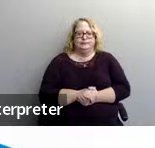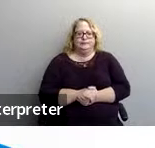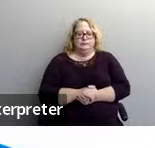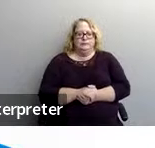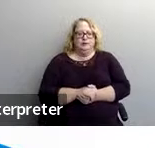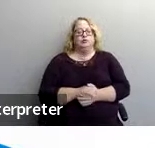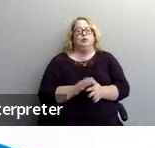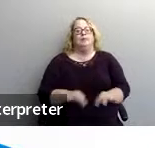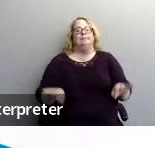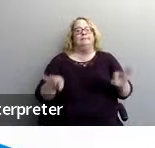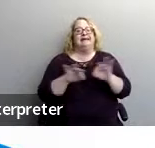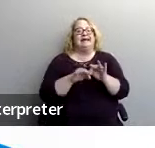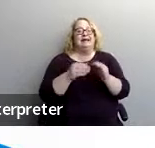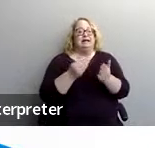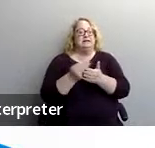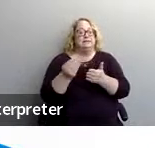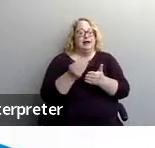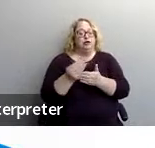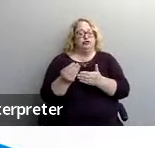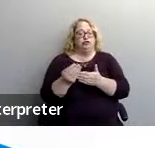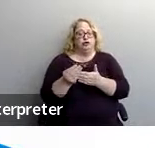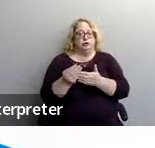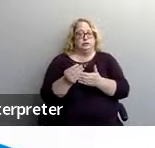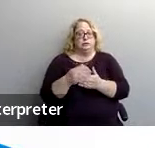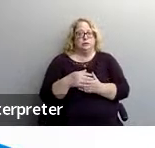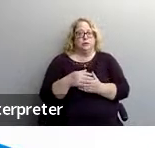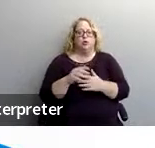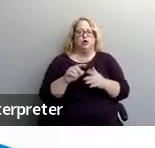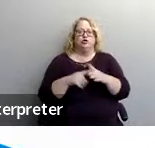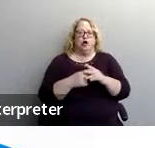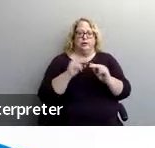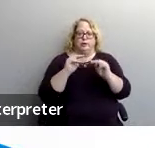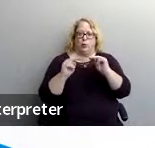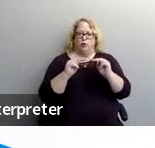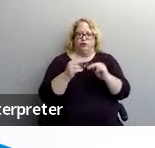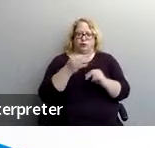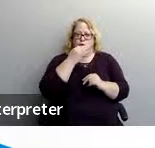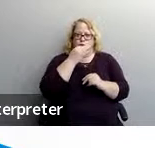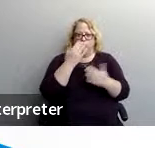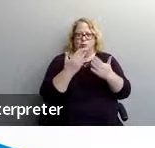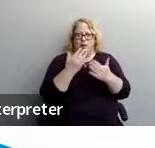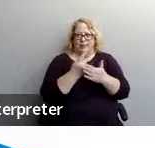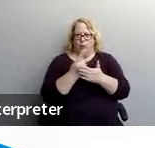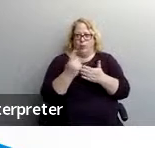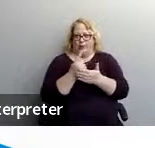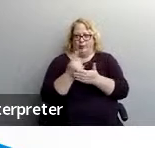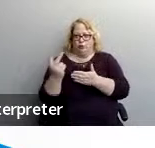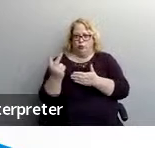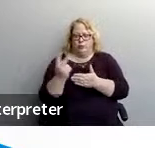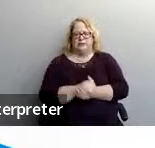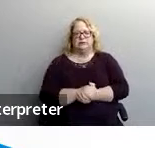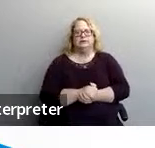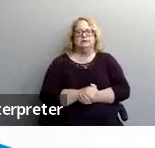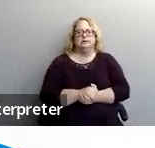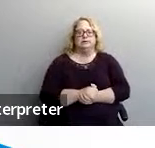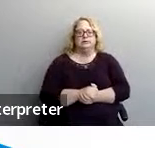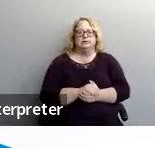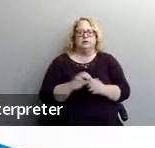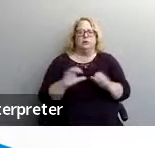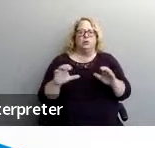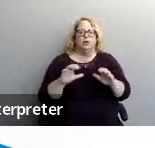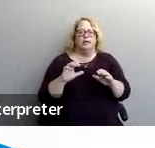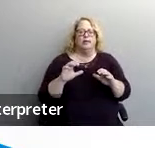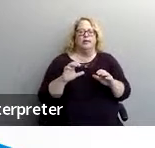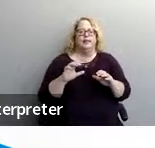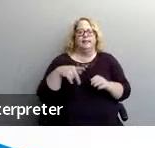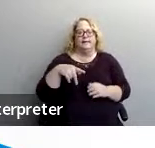So key expenditures, as we go, we are going to begin negotiations shortly, probably in the next week or two. We've done Philip